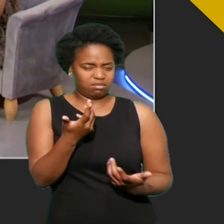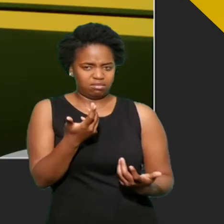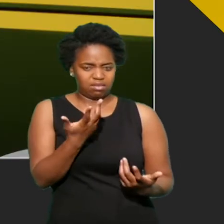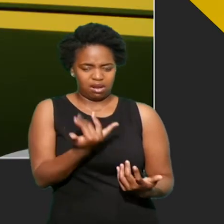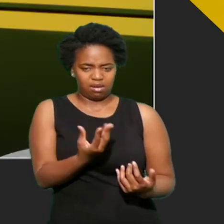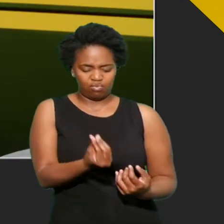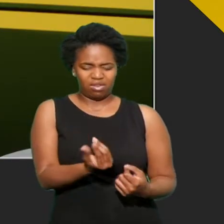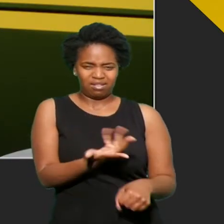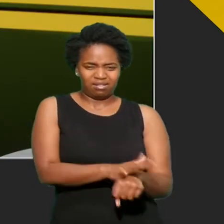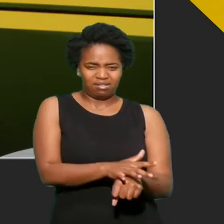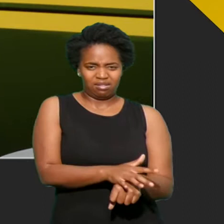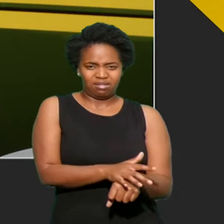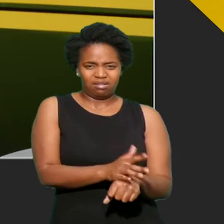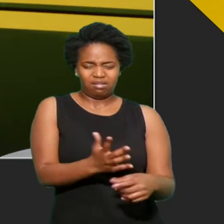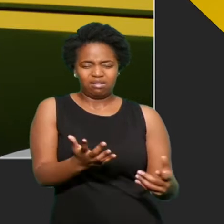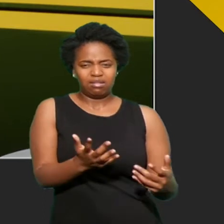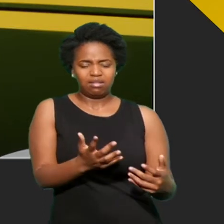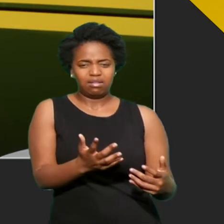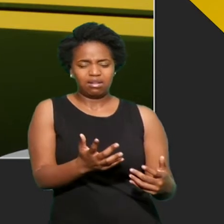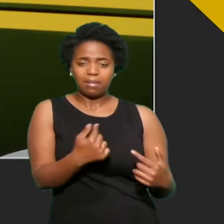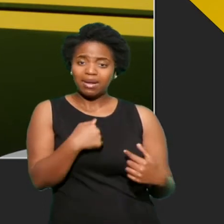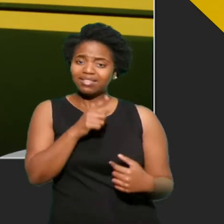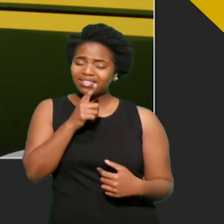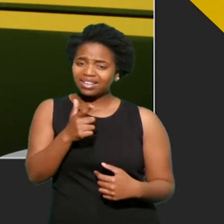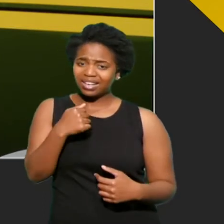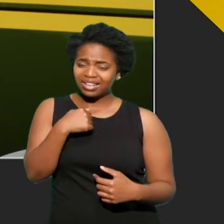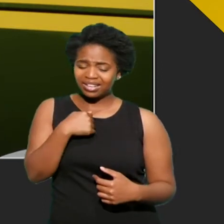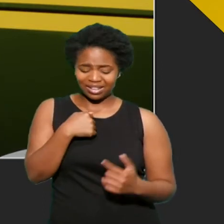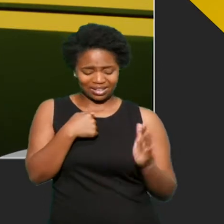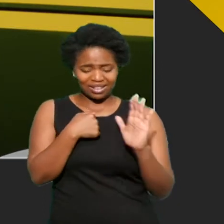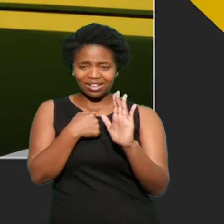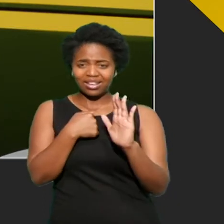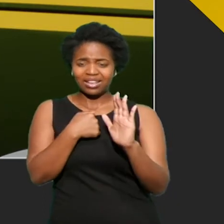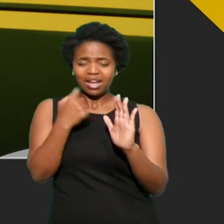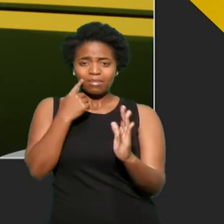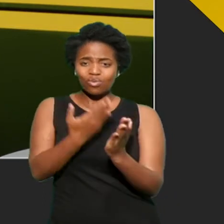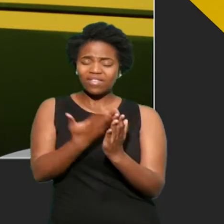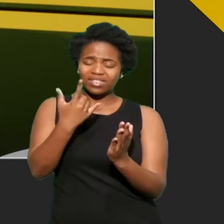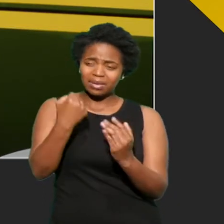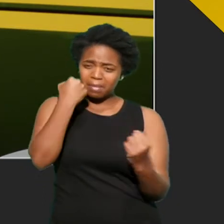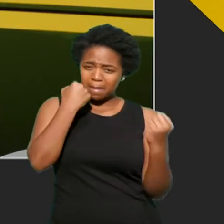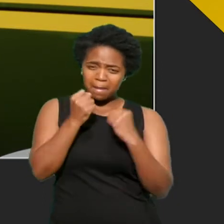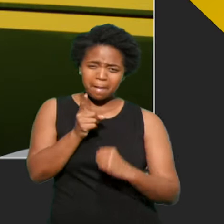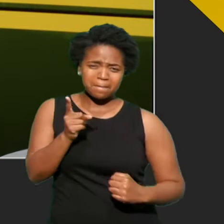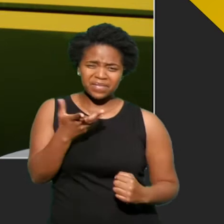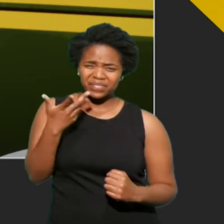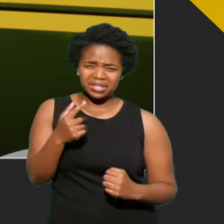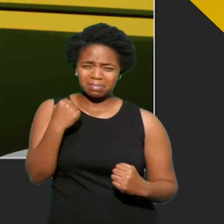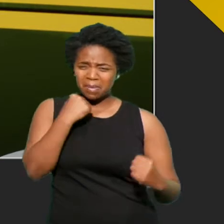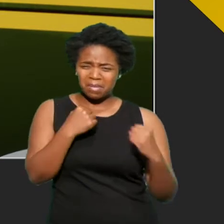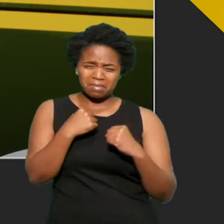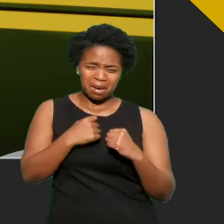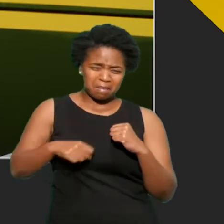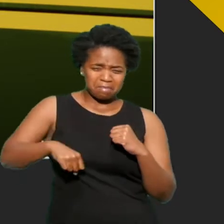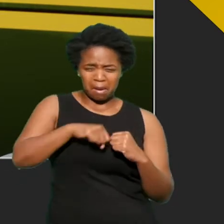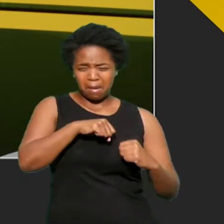engithi ubulele umntanami something like that mangibatshela ukuthi okay ama pictures lawa enginawo umntaneni makangishaya angikhama